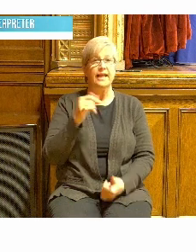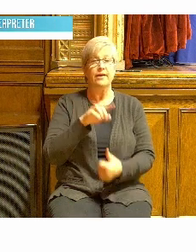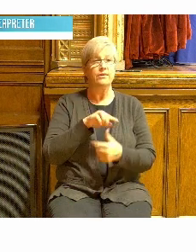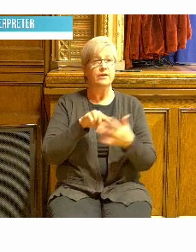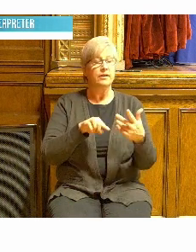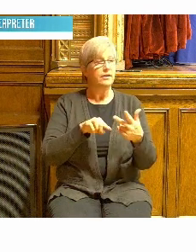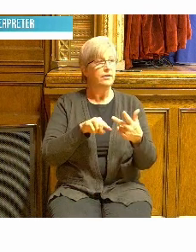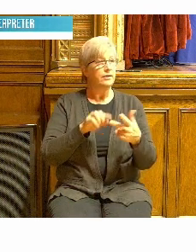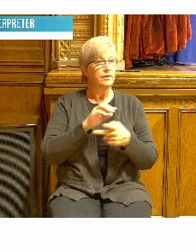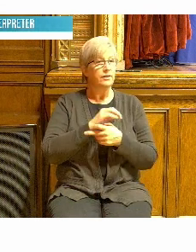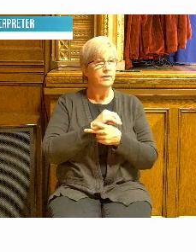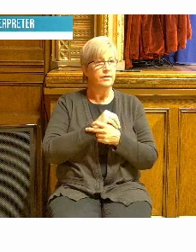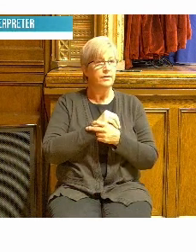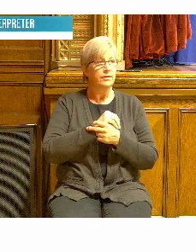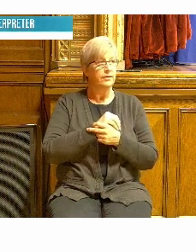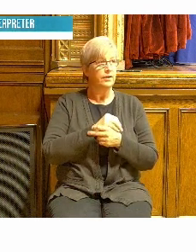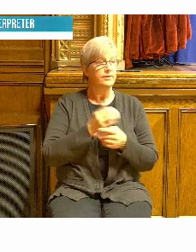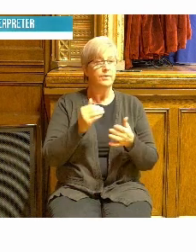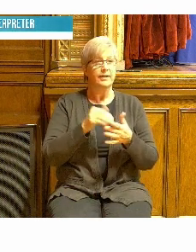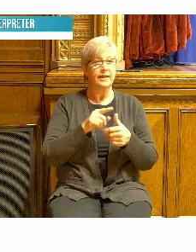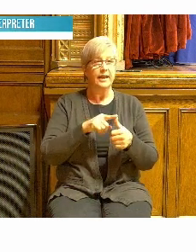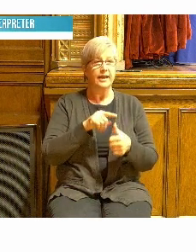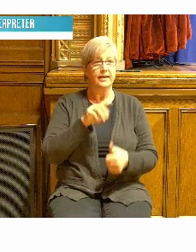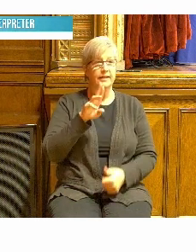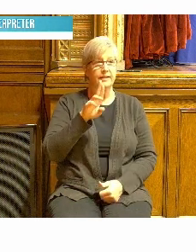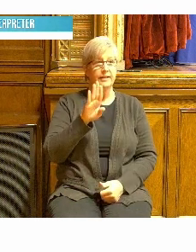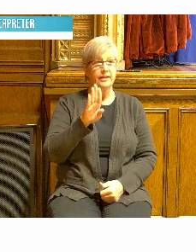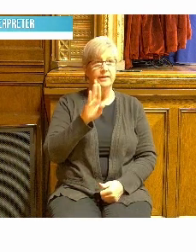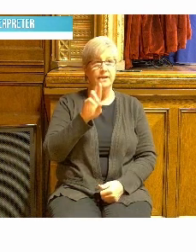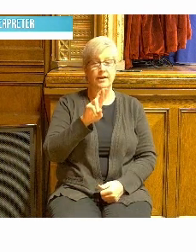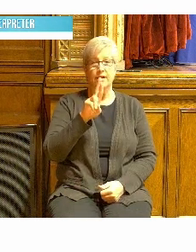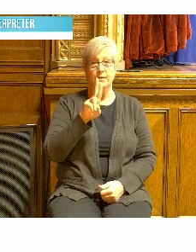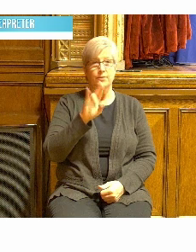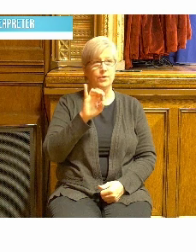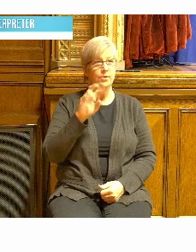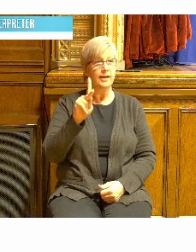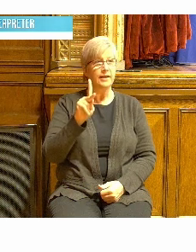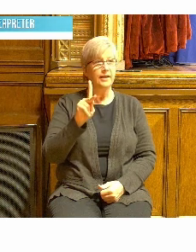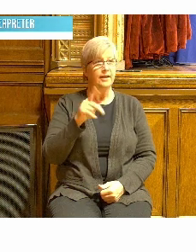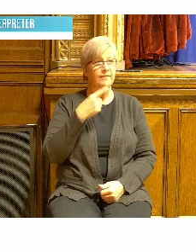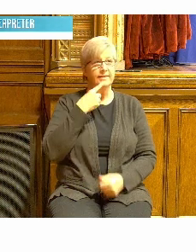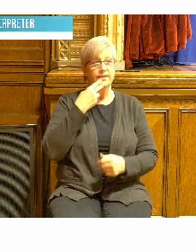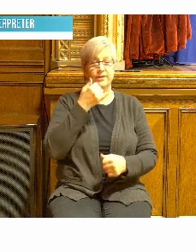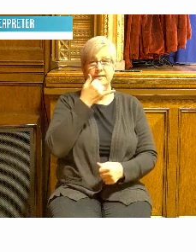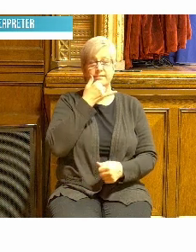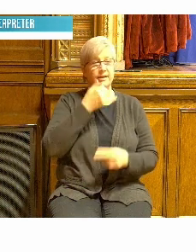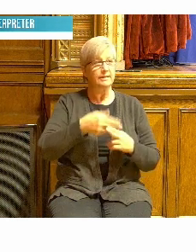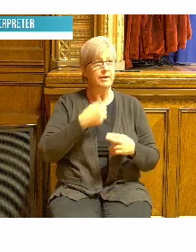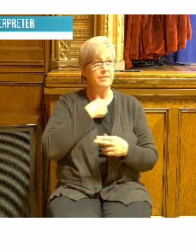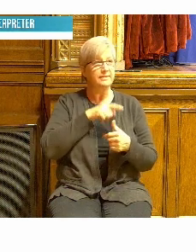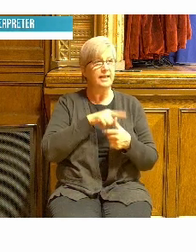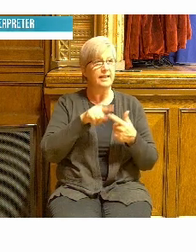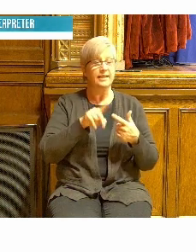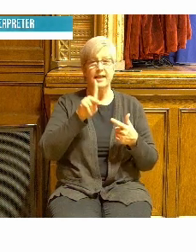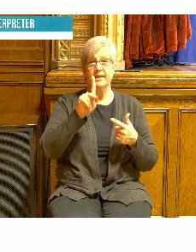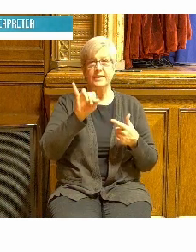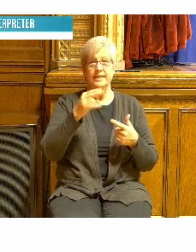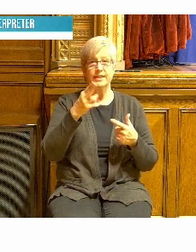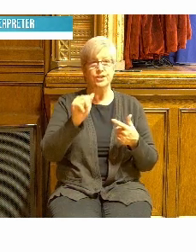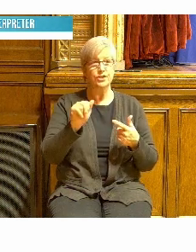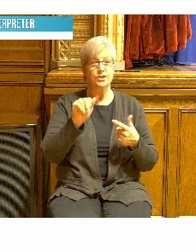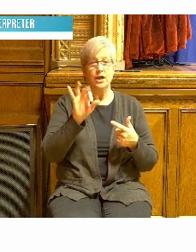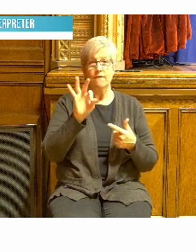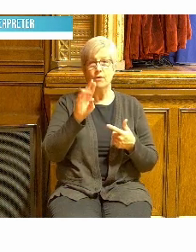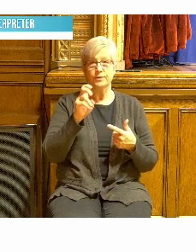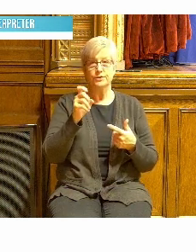sure that we call again Bruick. If I'm pronouncing your name incorrectly, I apologize. And then we have Keisha